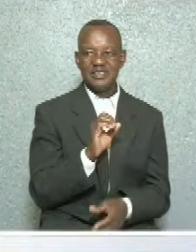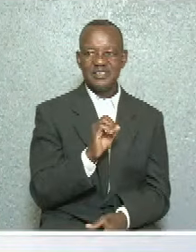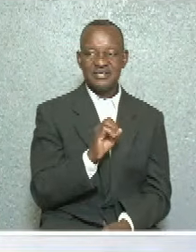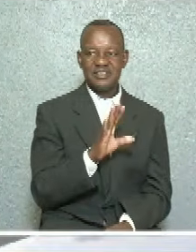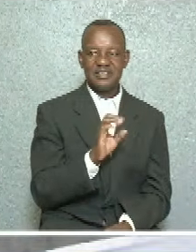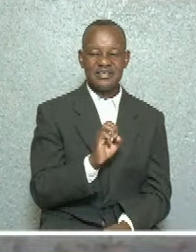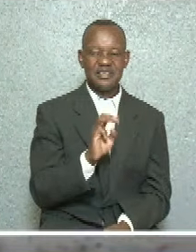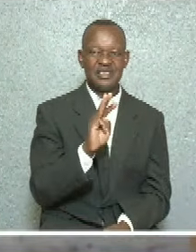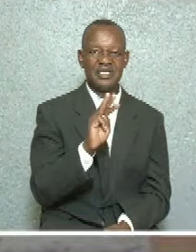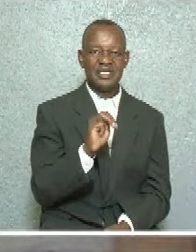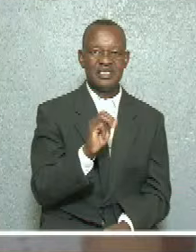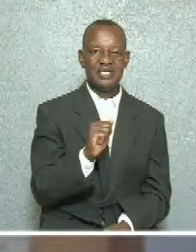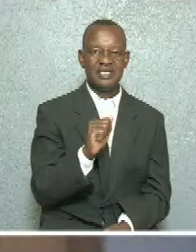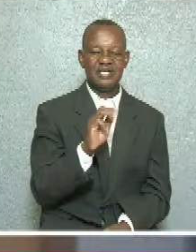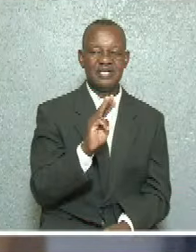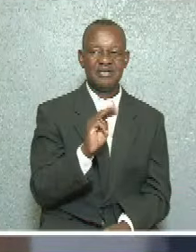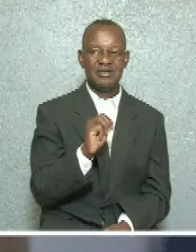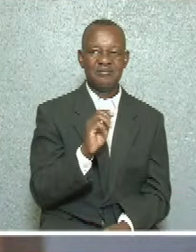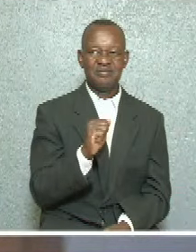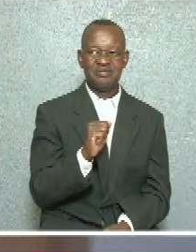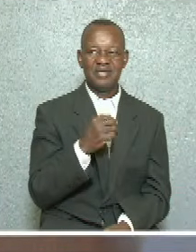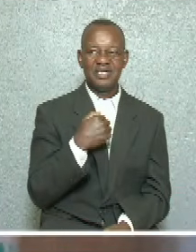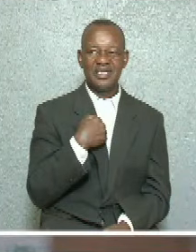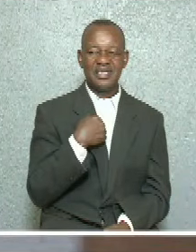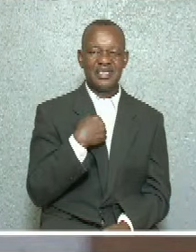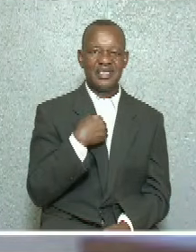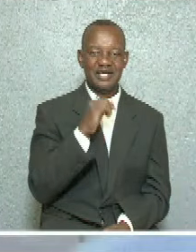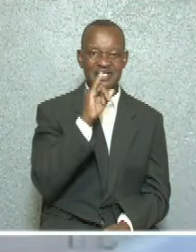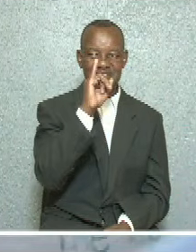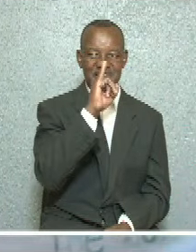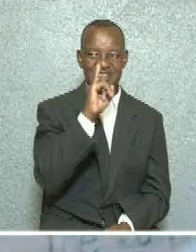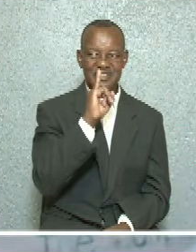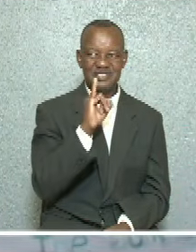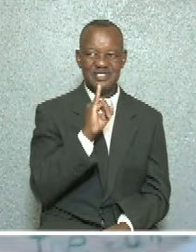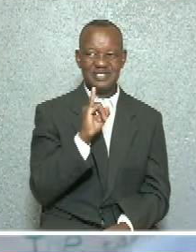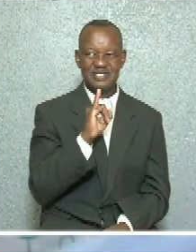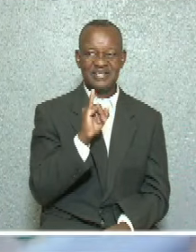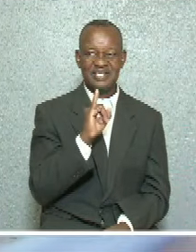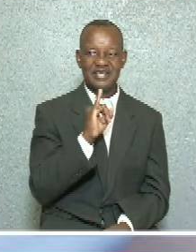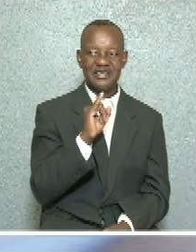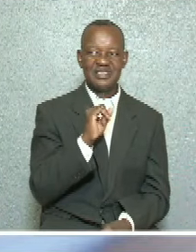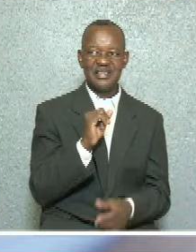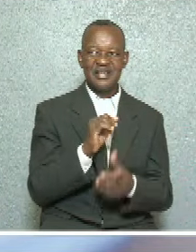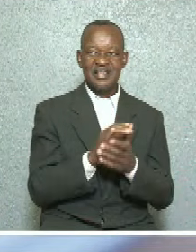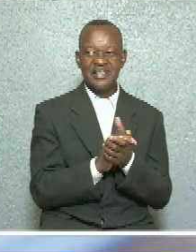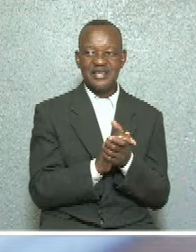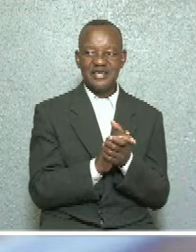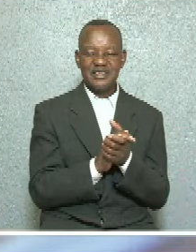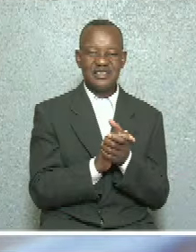a tower of the heroes. Tell me more about this tower.